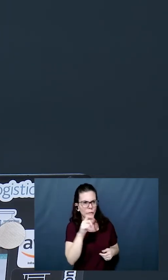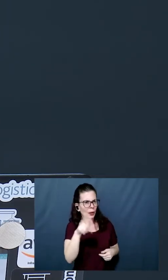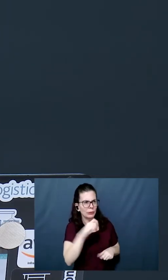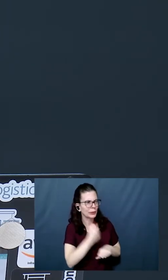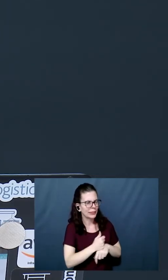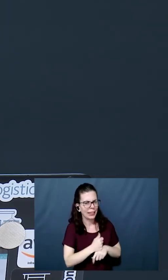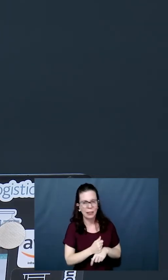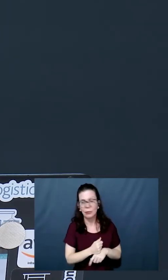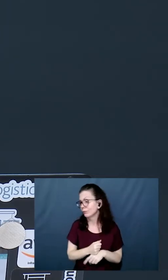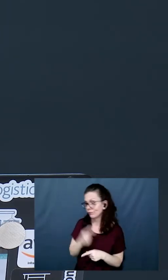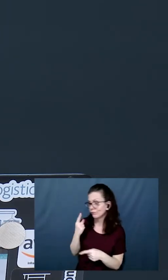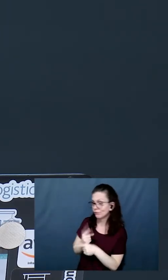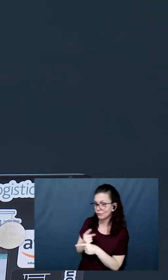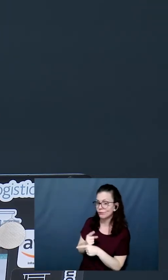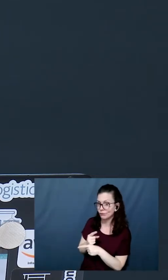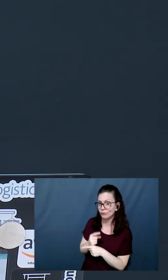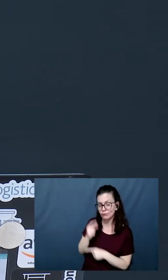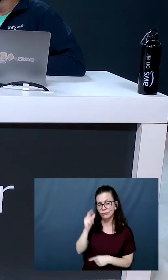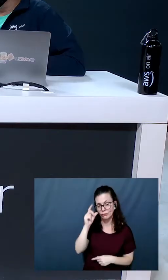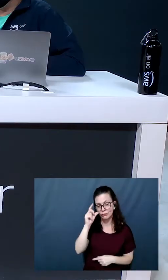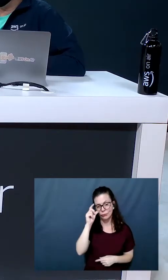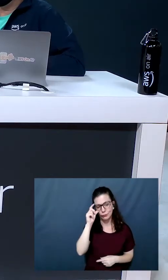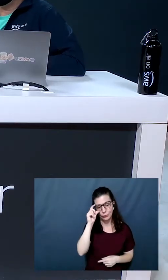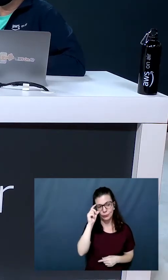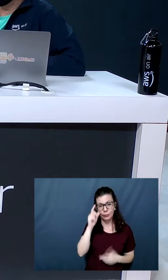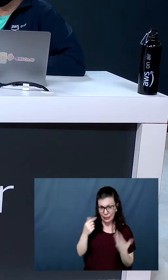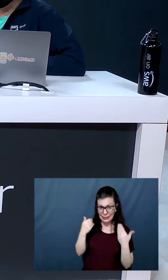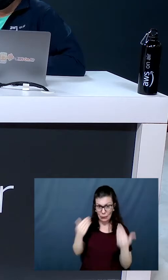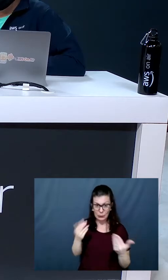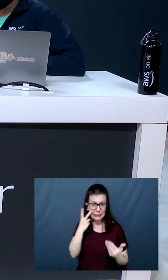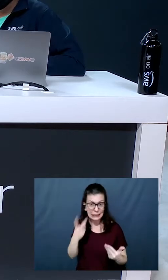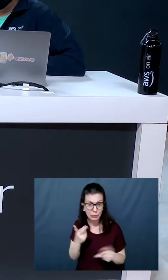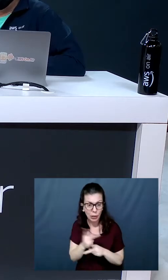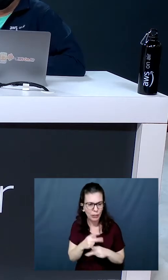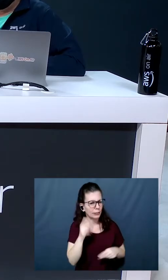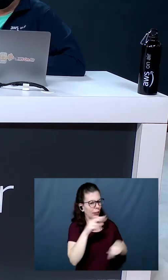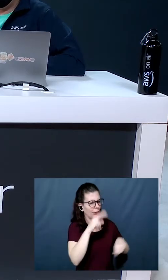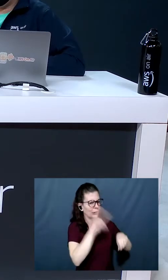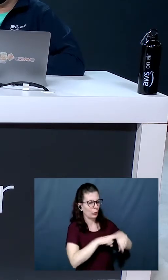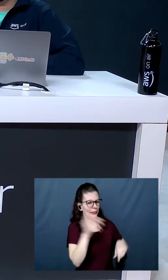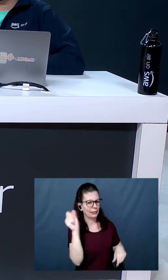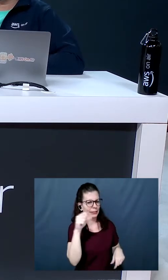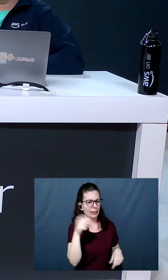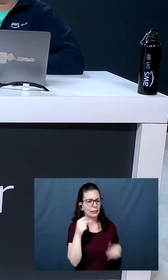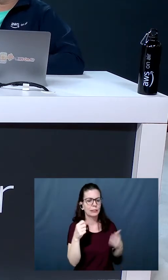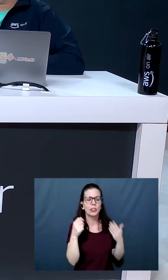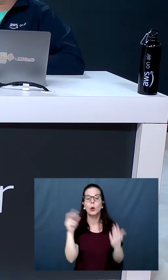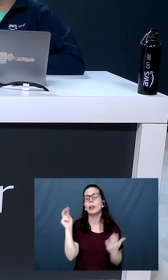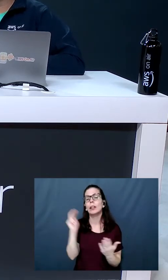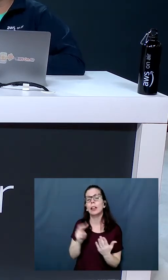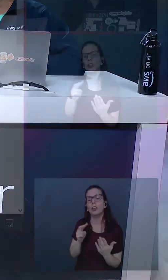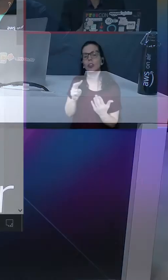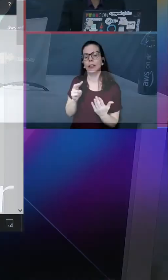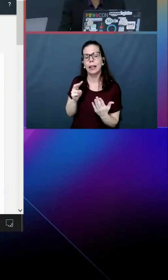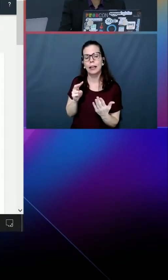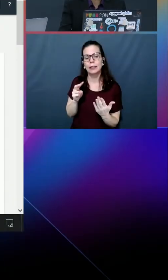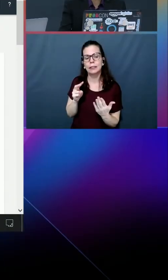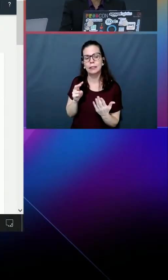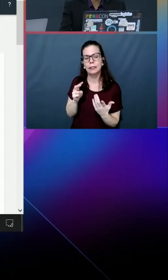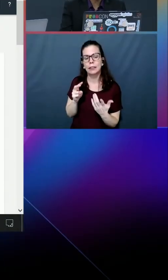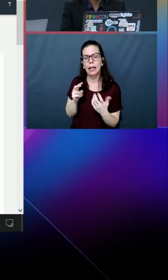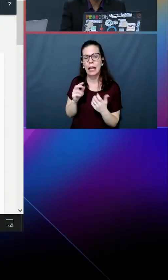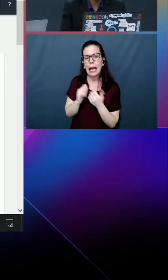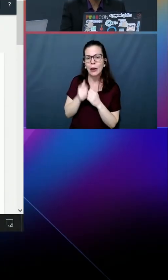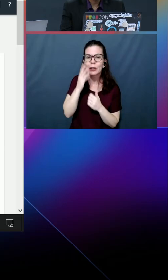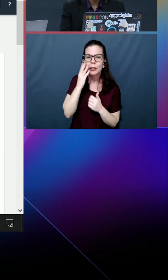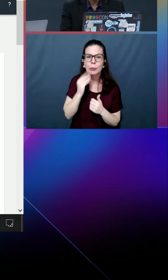Absolutely. Can we have a look at the product? Of course, of course. So let's take a look at how an experience looks within the Amazon